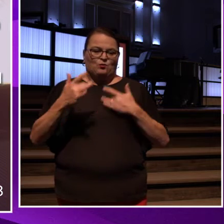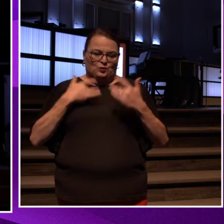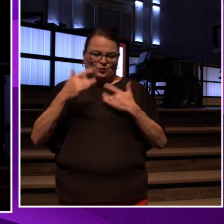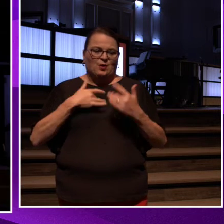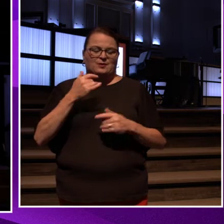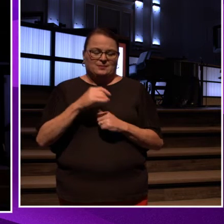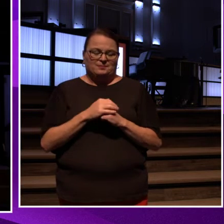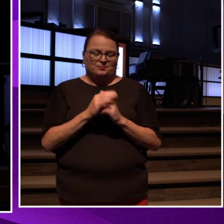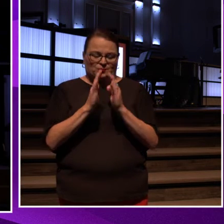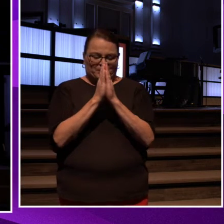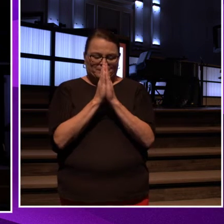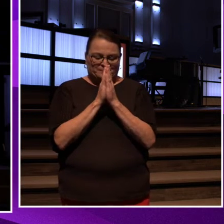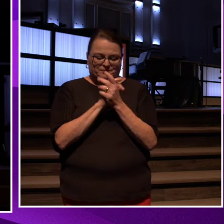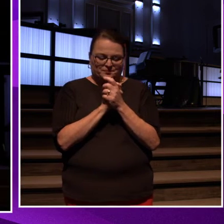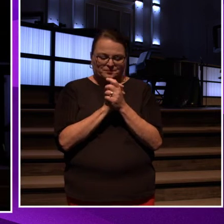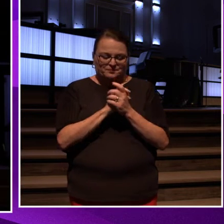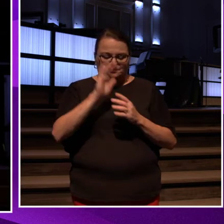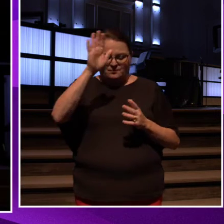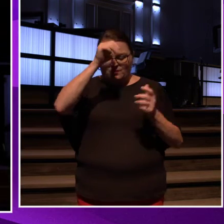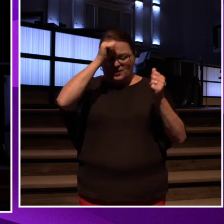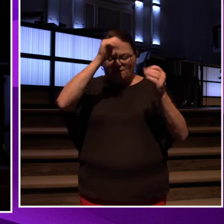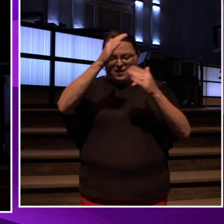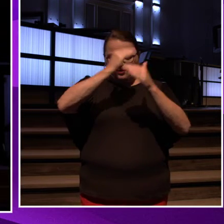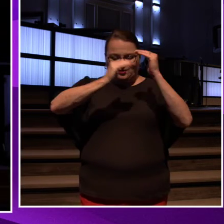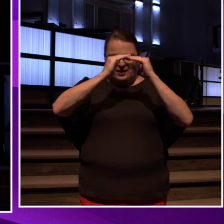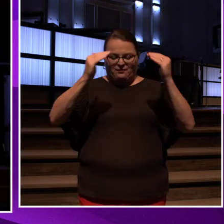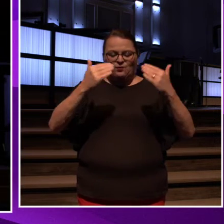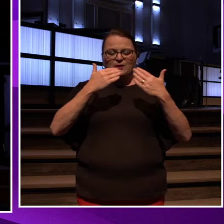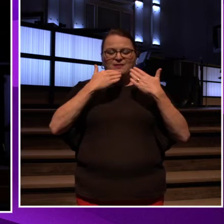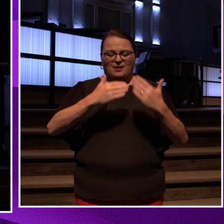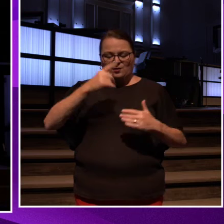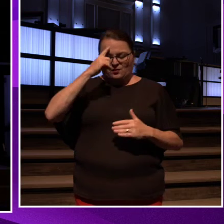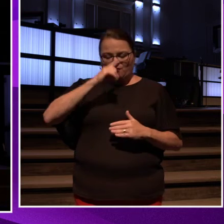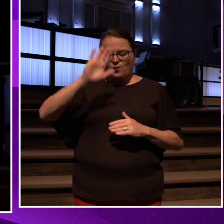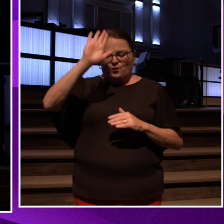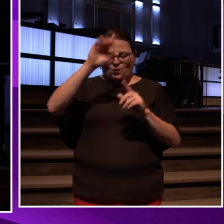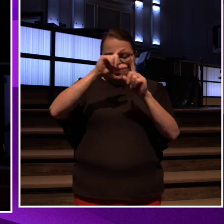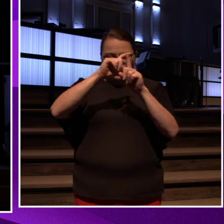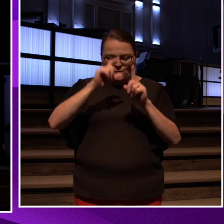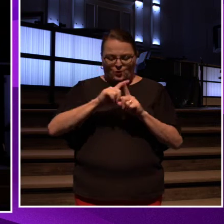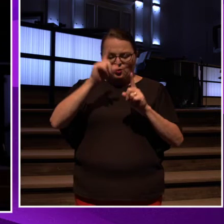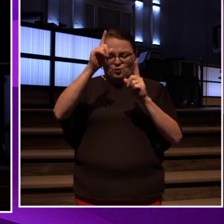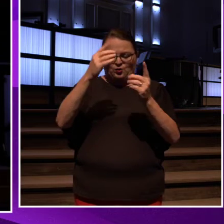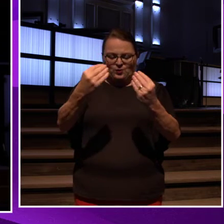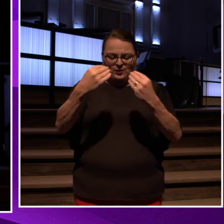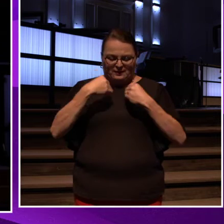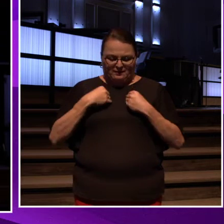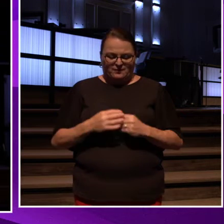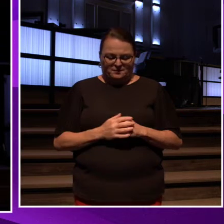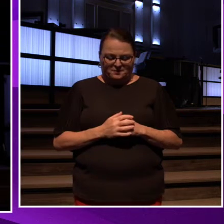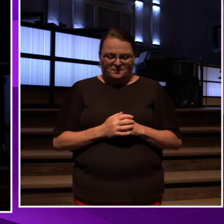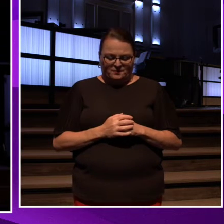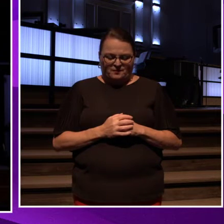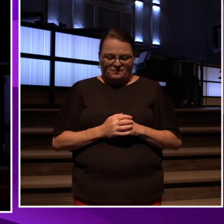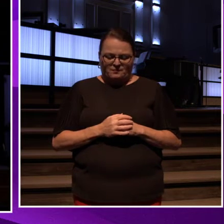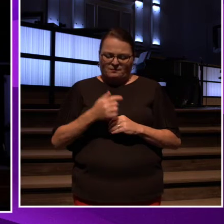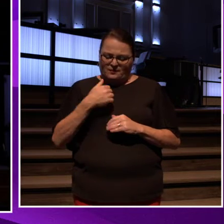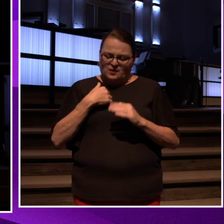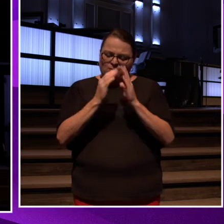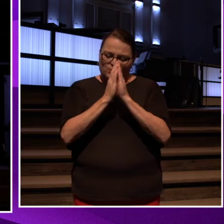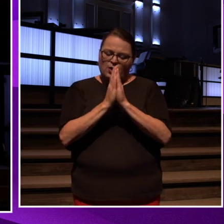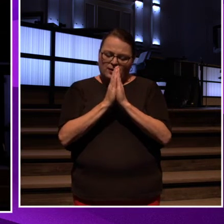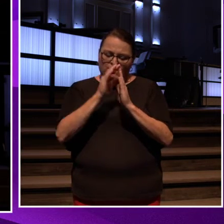pray. Father in heaven, we do thank you for your word that you've entrusted into our care. And Lord, I would pray today that